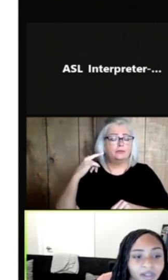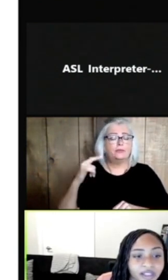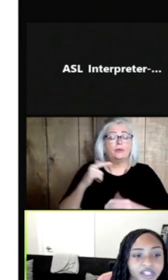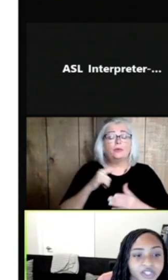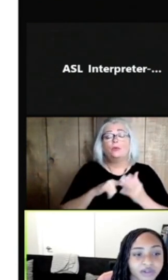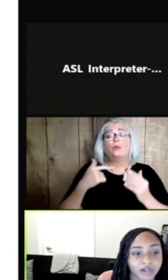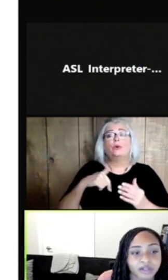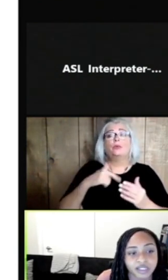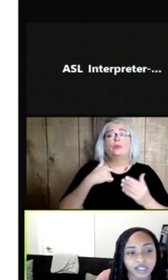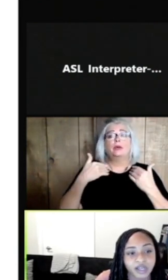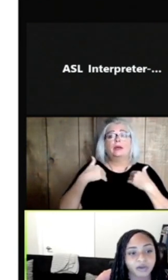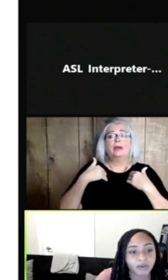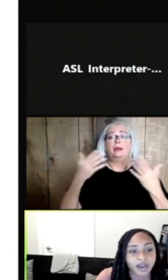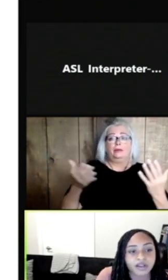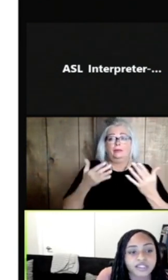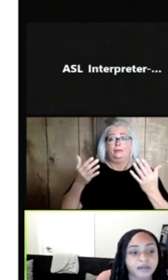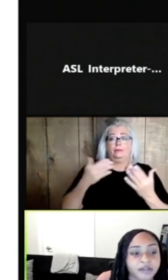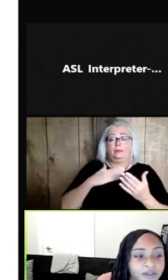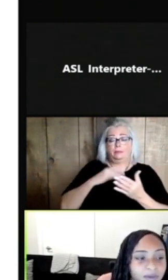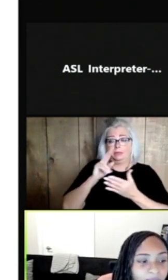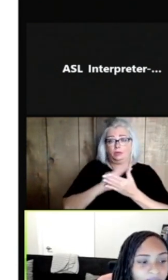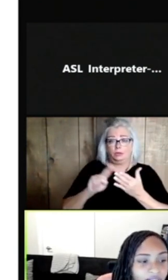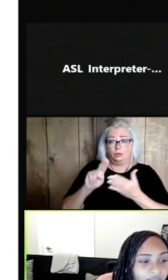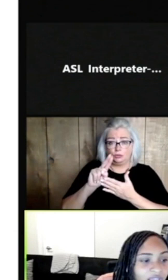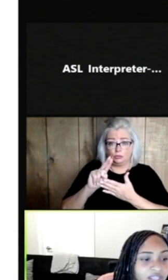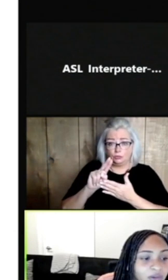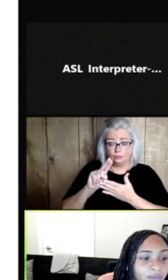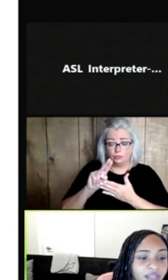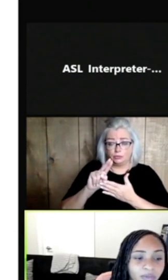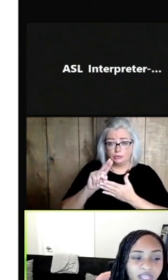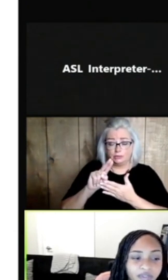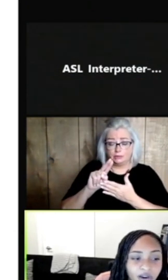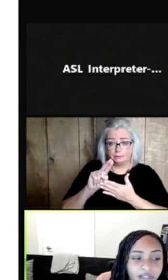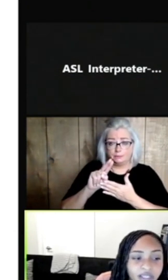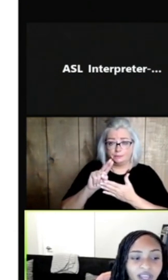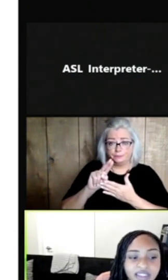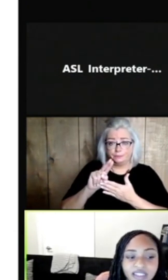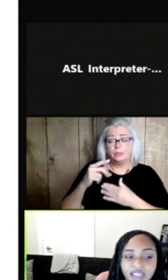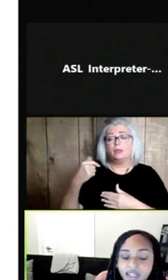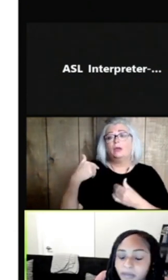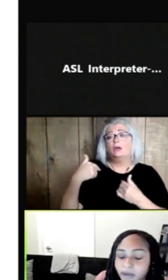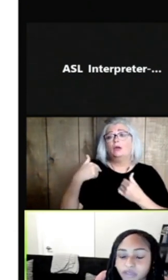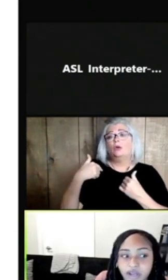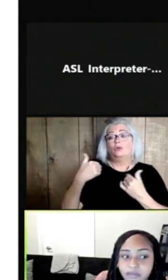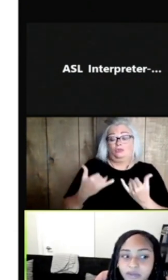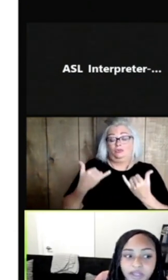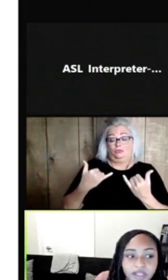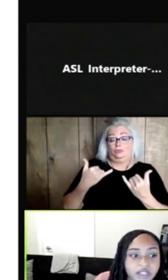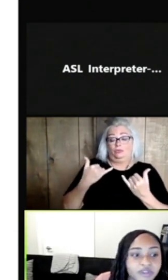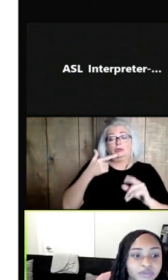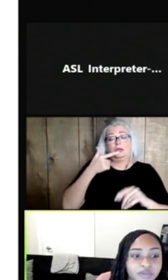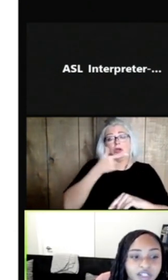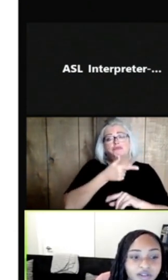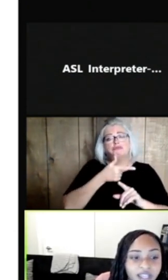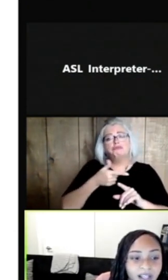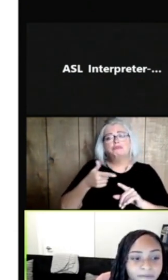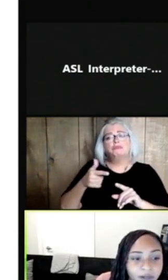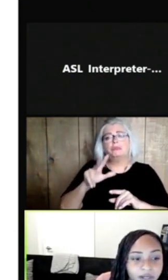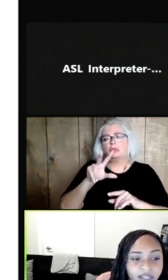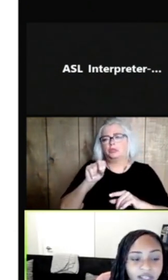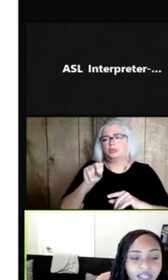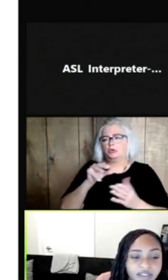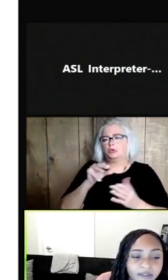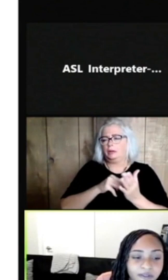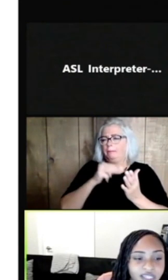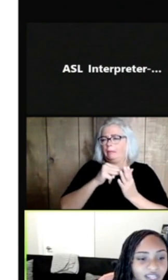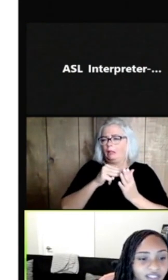at Loma University right here in San Bernardino County. So we've currently vaccinated about 30 million individuals here in